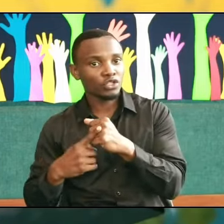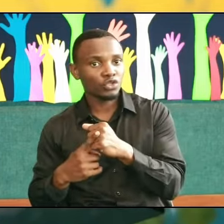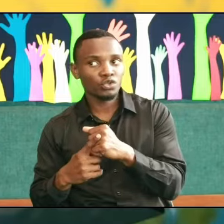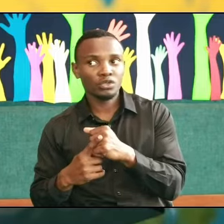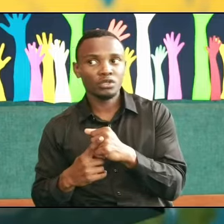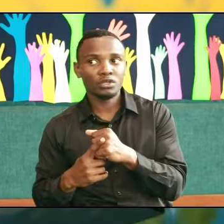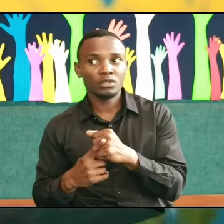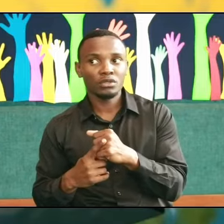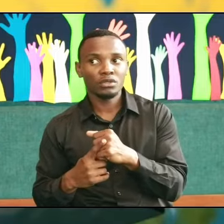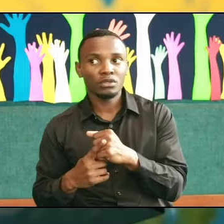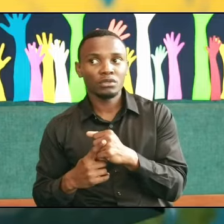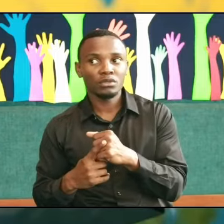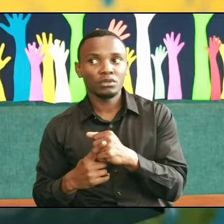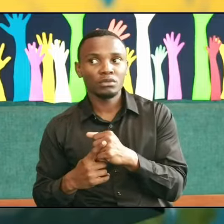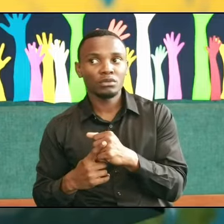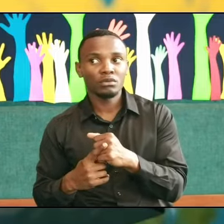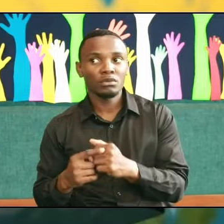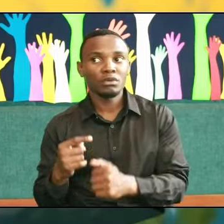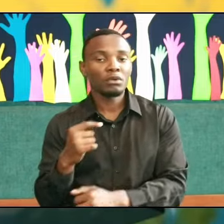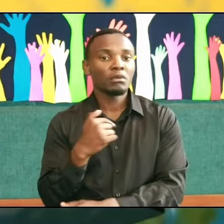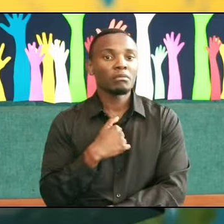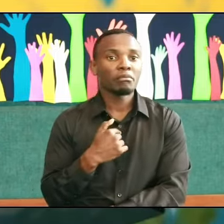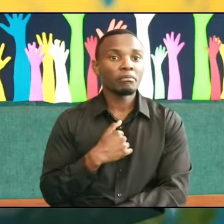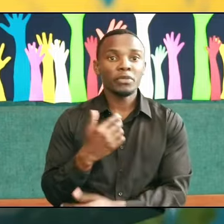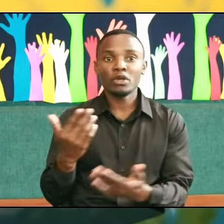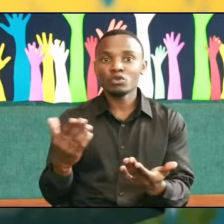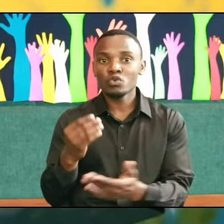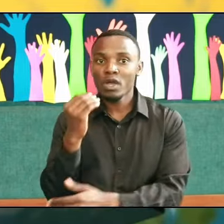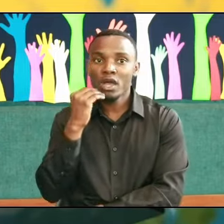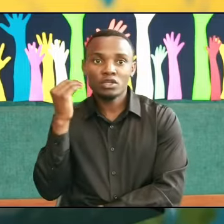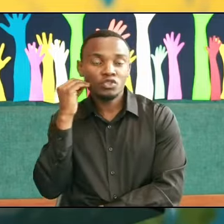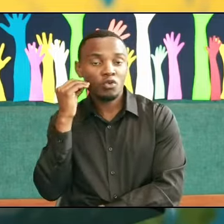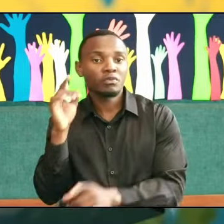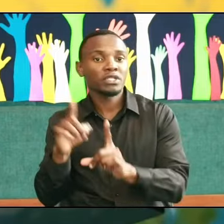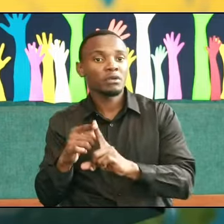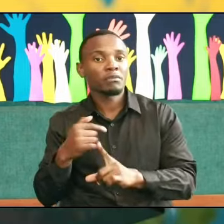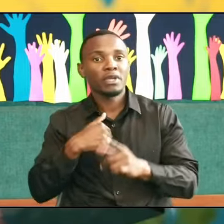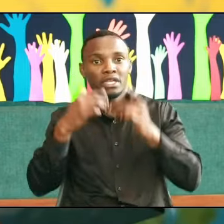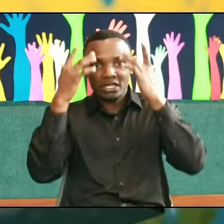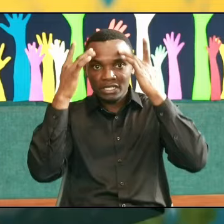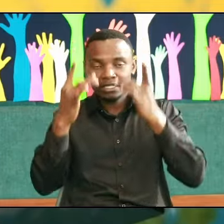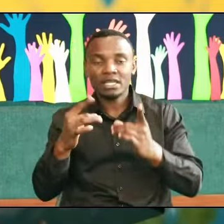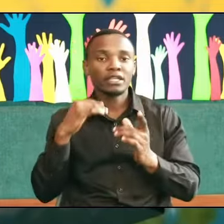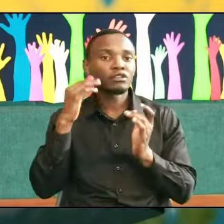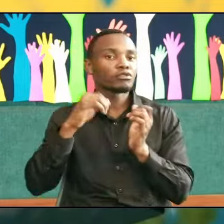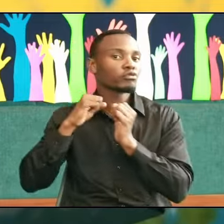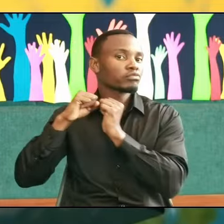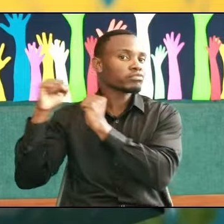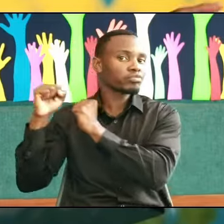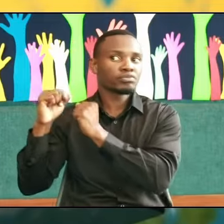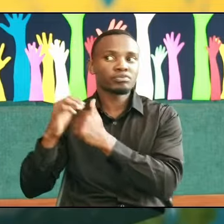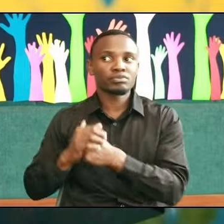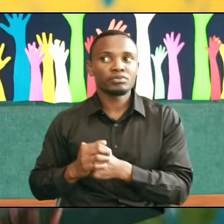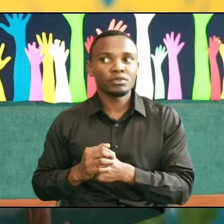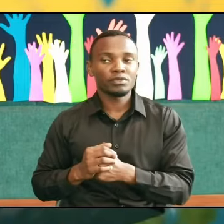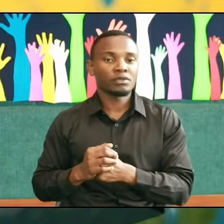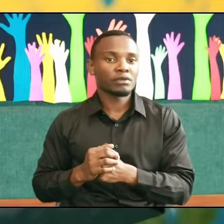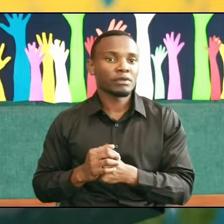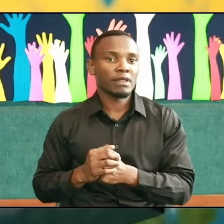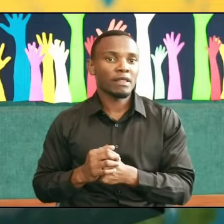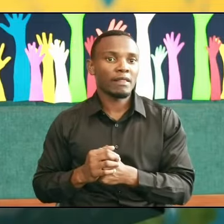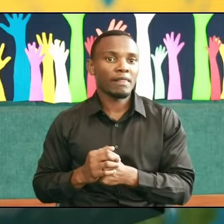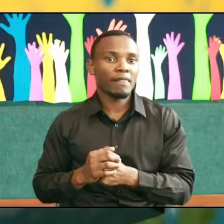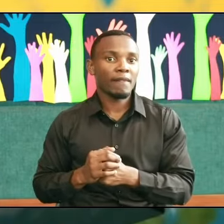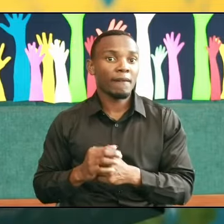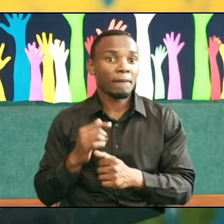at home and I had made up my mind that night that I'm taking my life. I've had enough of life." I